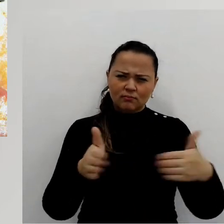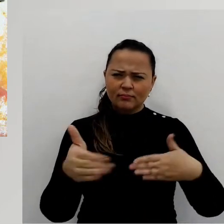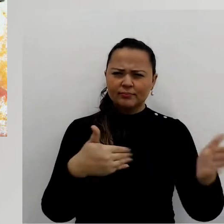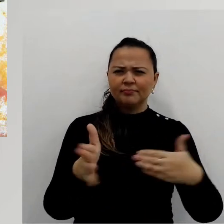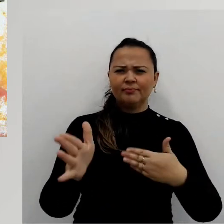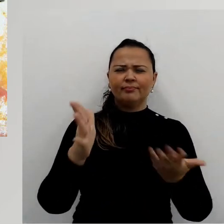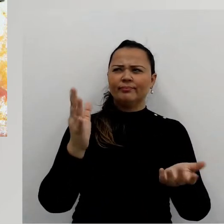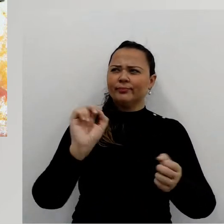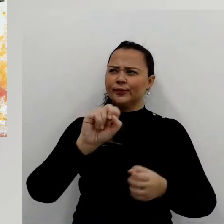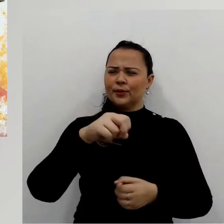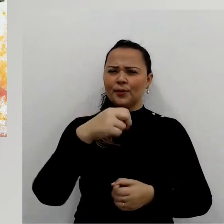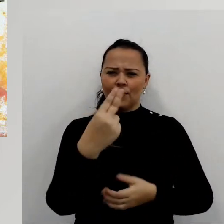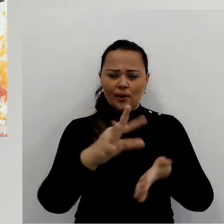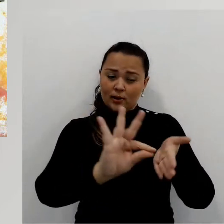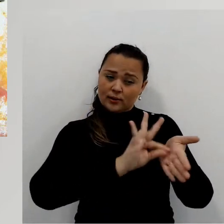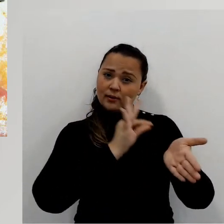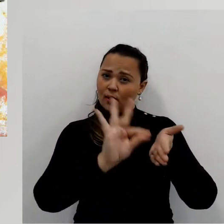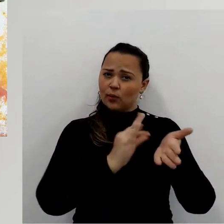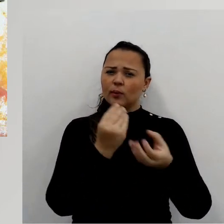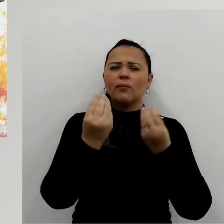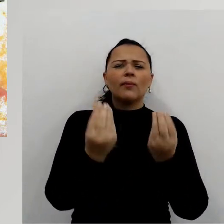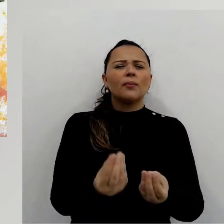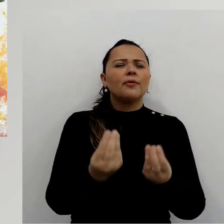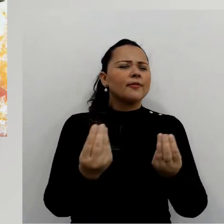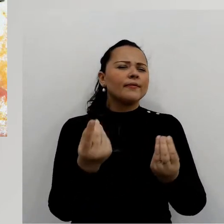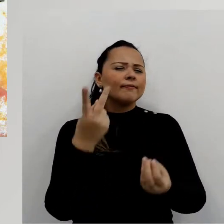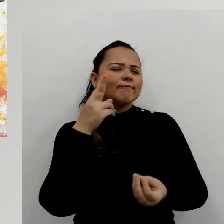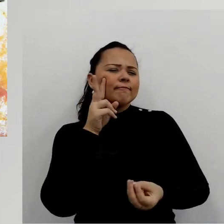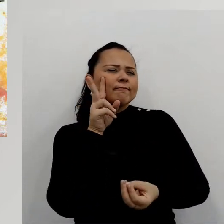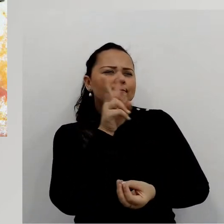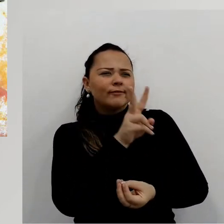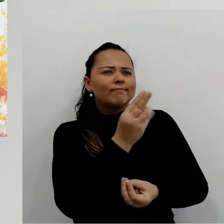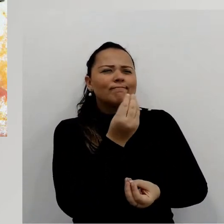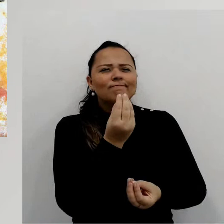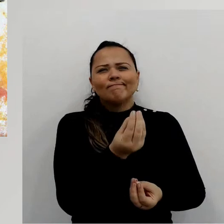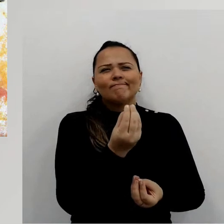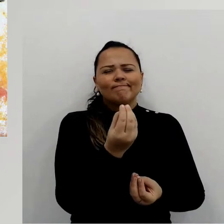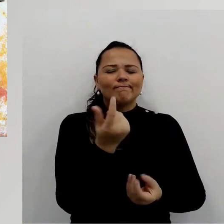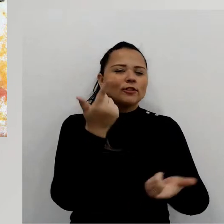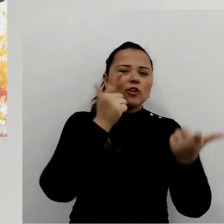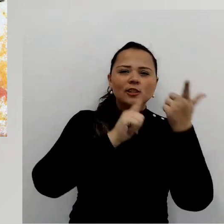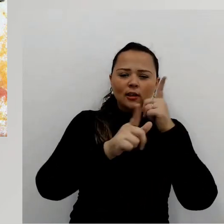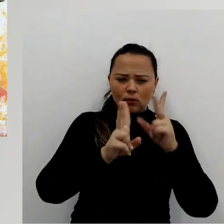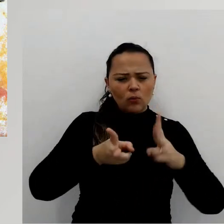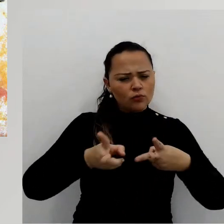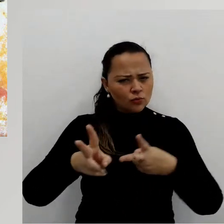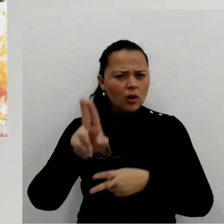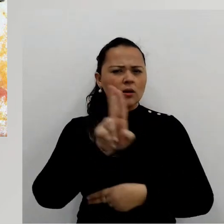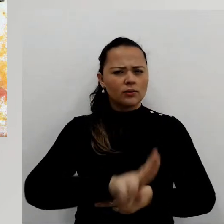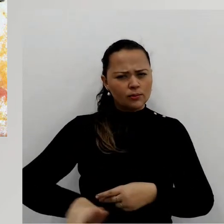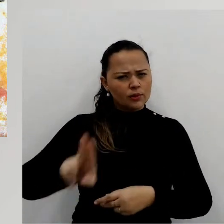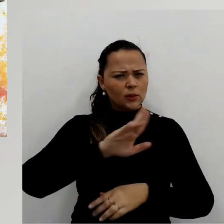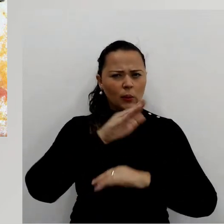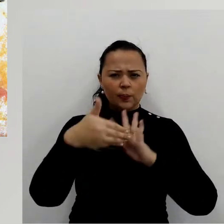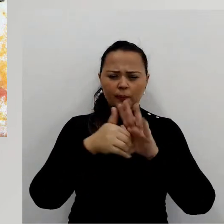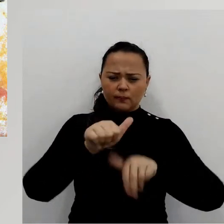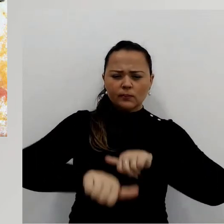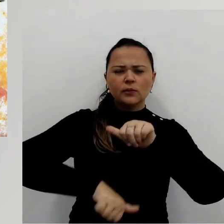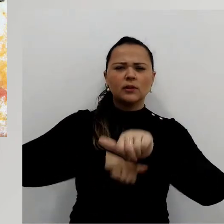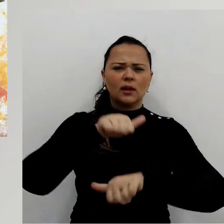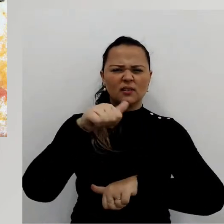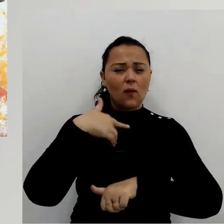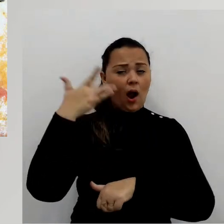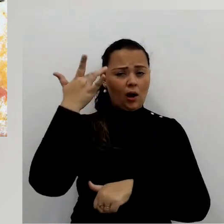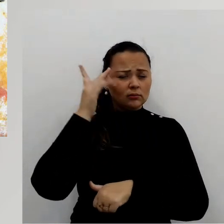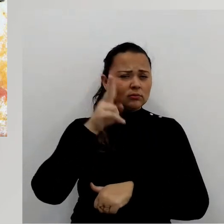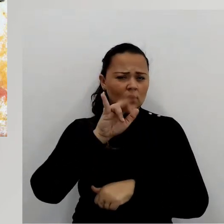with these market changes? Because ultimately that is really the main issue, and that's going to be the differentiator. That's going to be